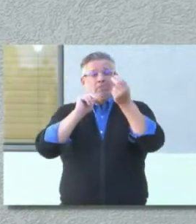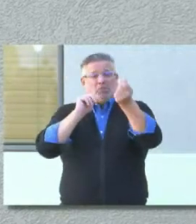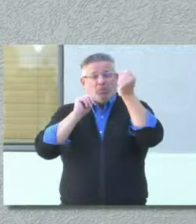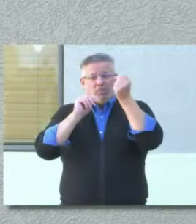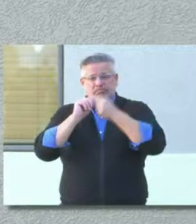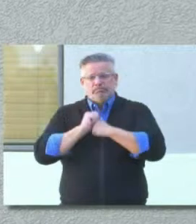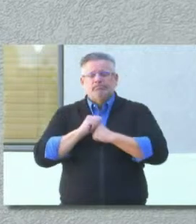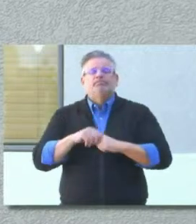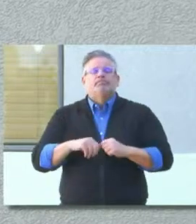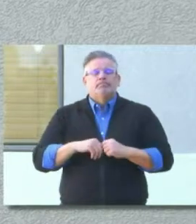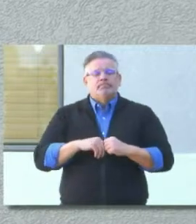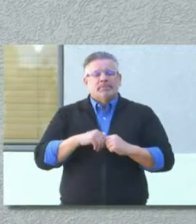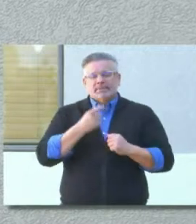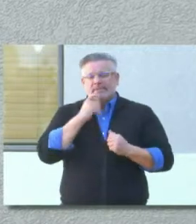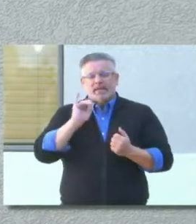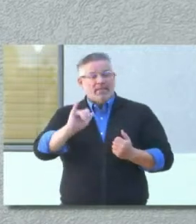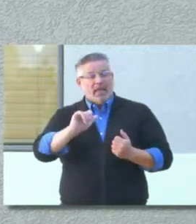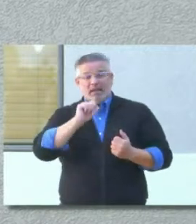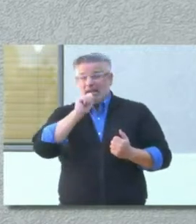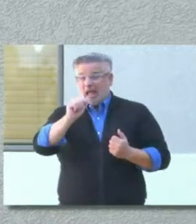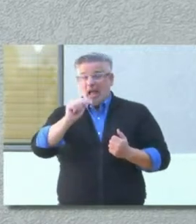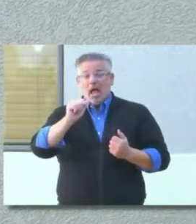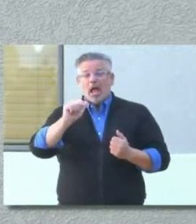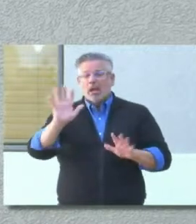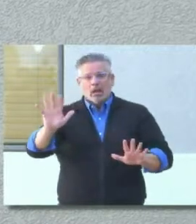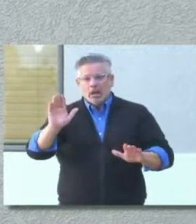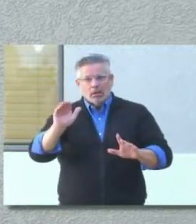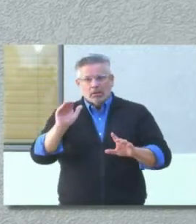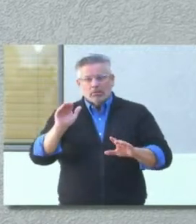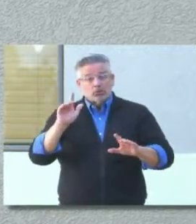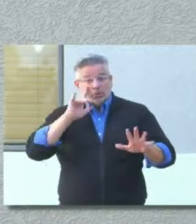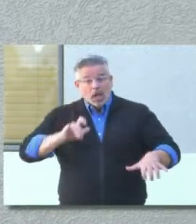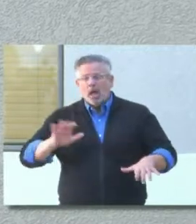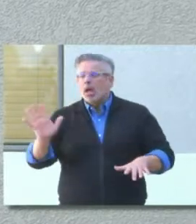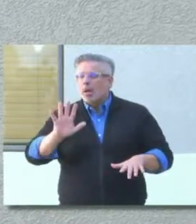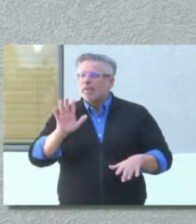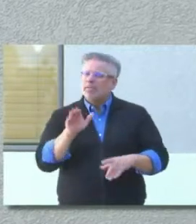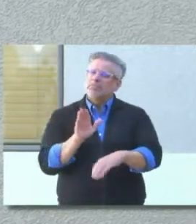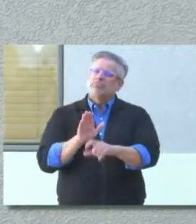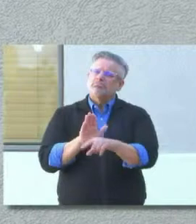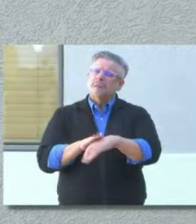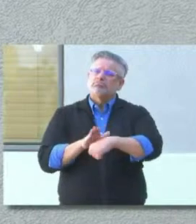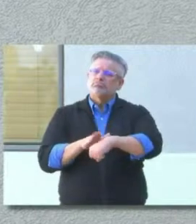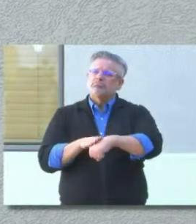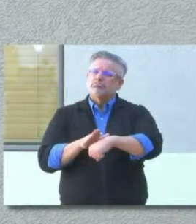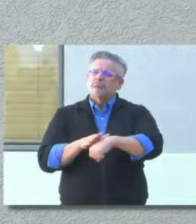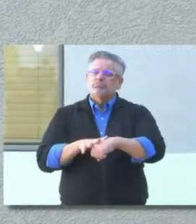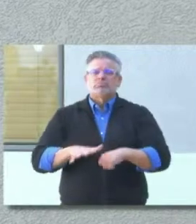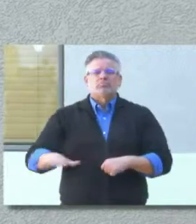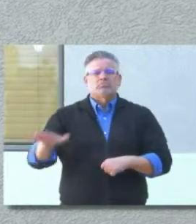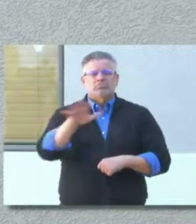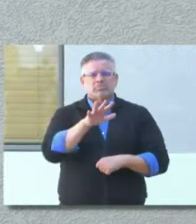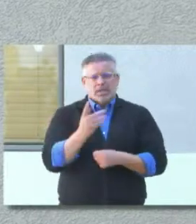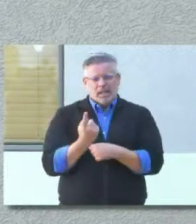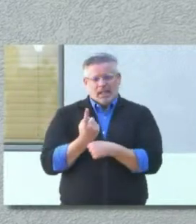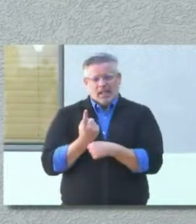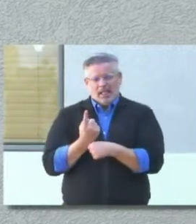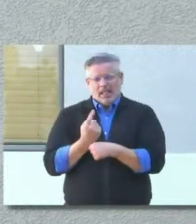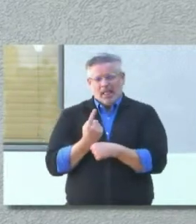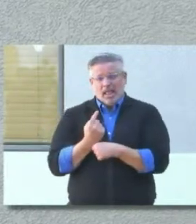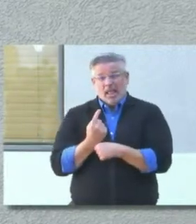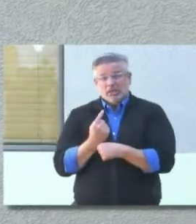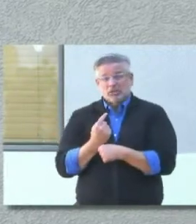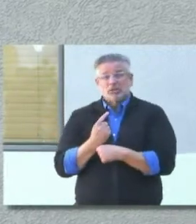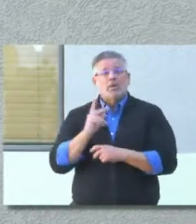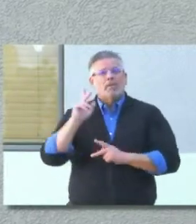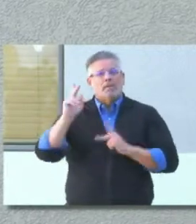quickly. I say that not to alarm people, but to caution folks that it was around this time last year